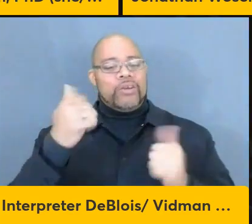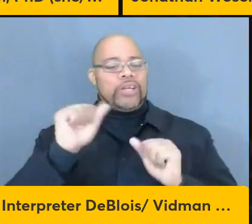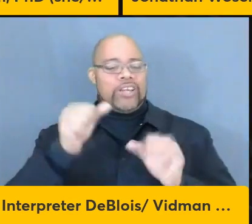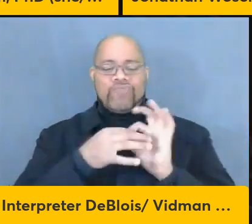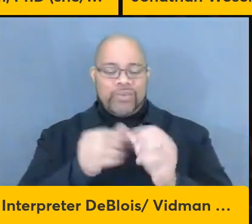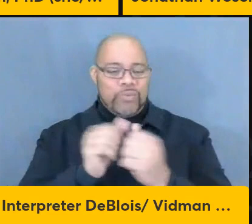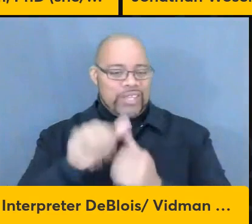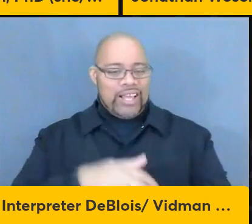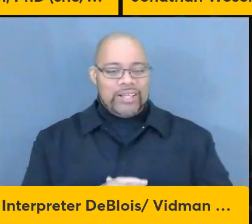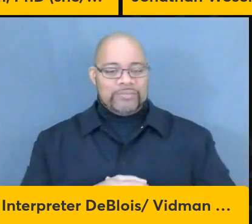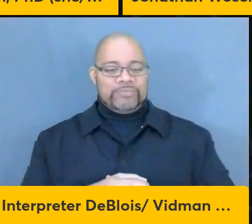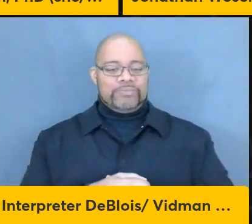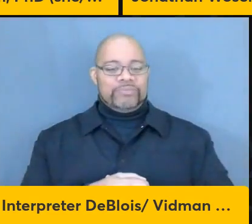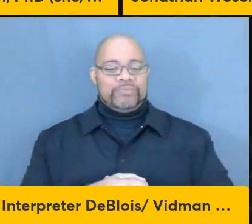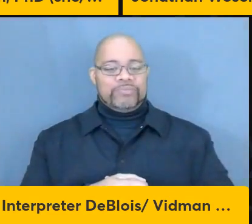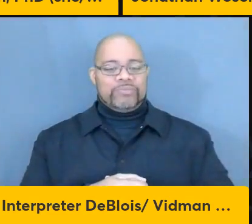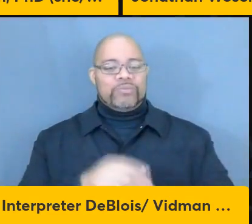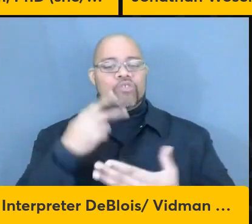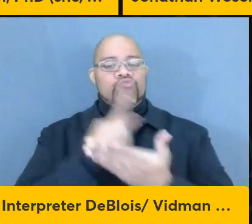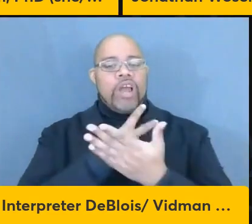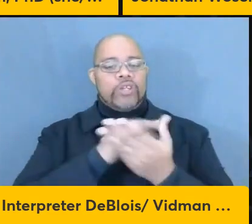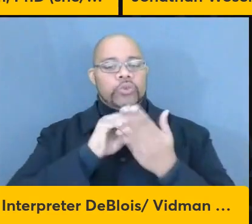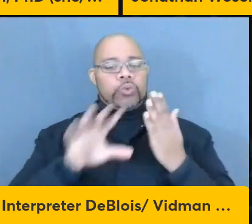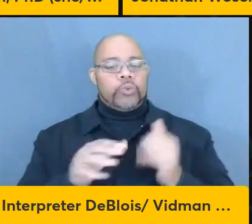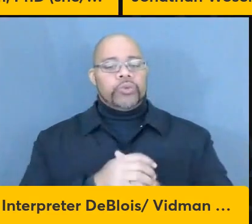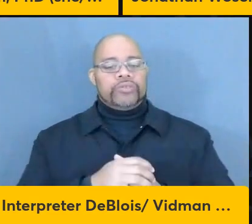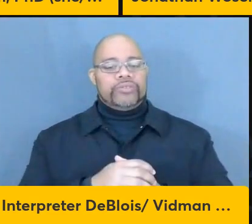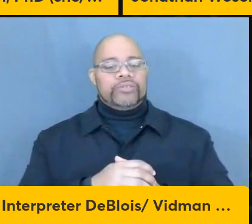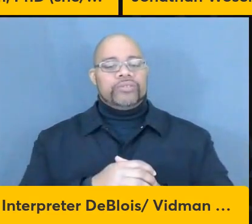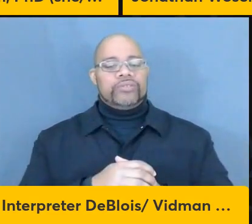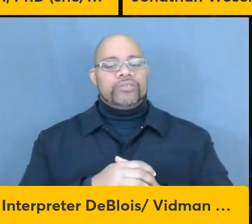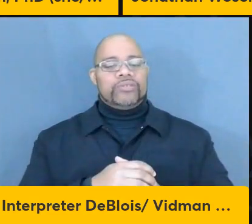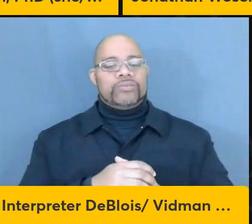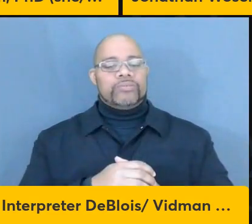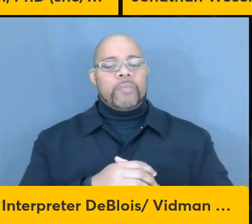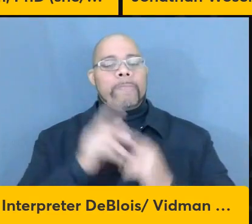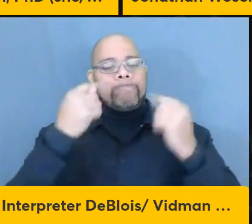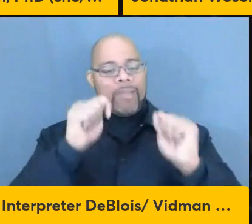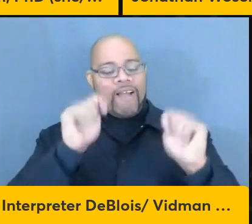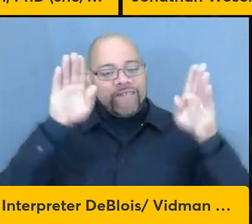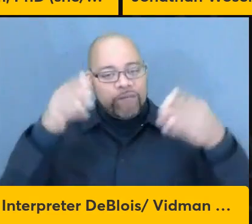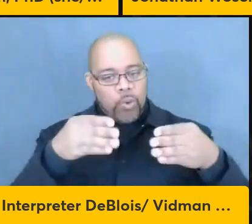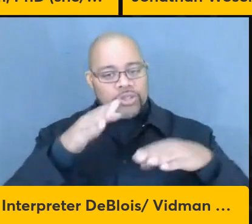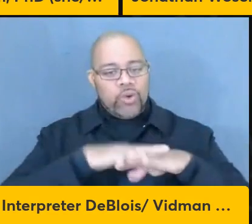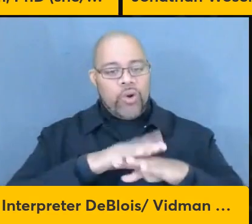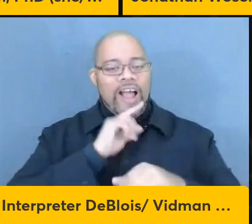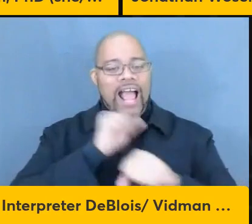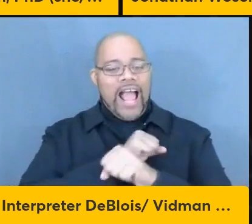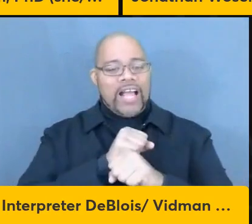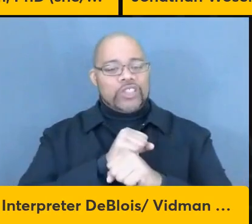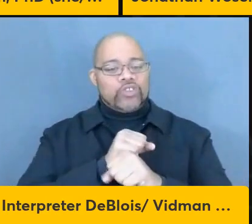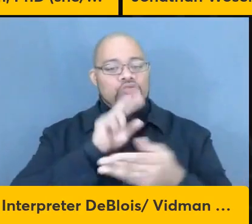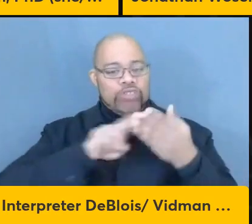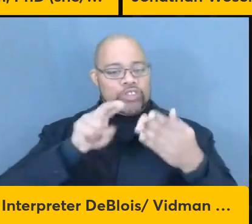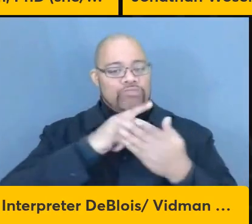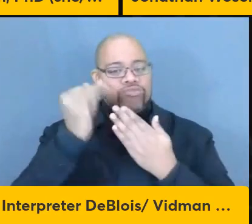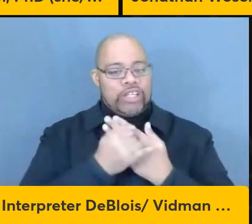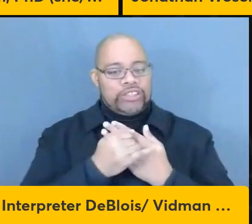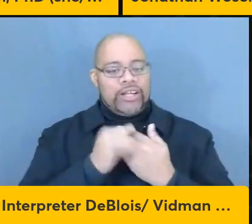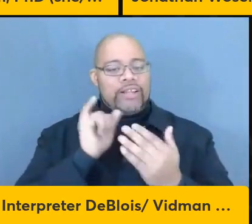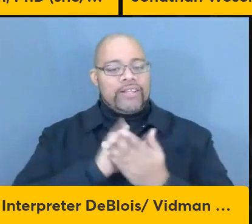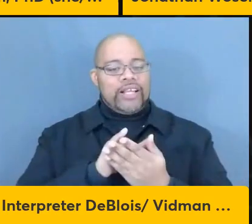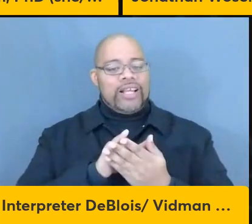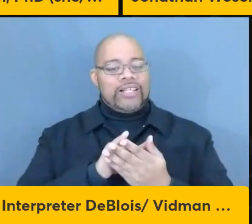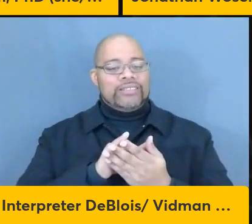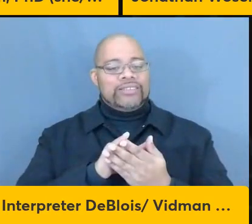relate to, a graduate student, you try to focus on your actual research project. That's your priority